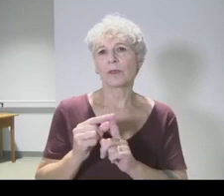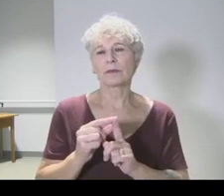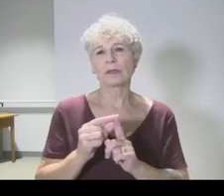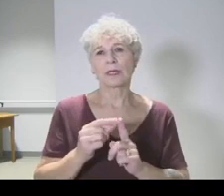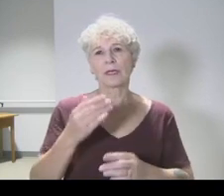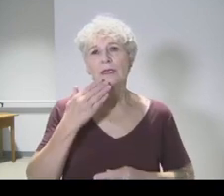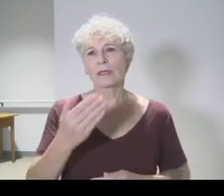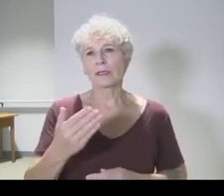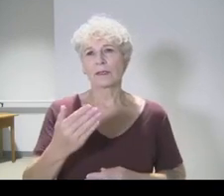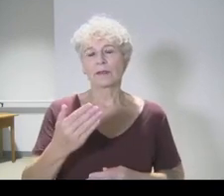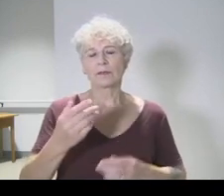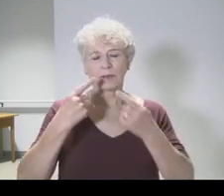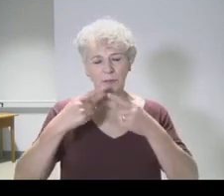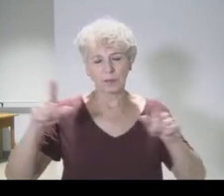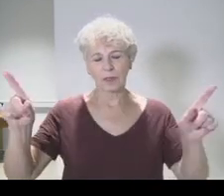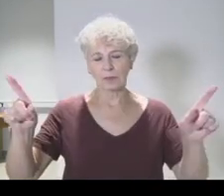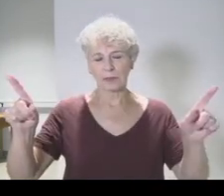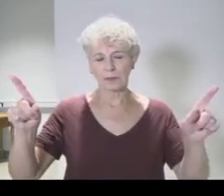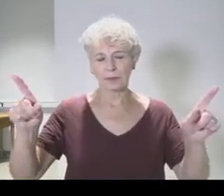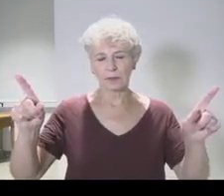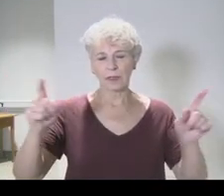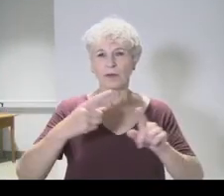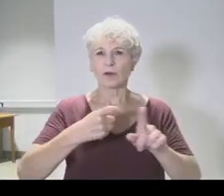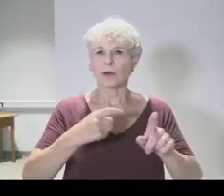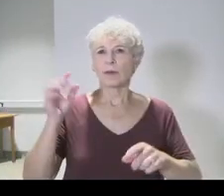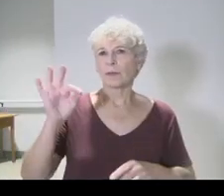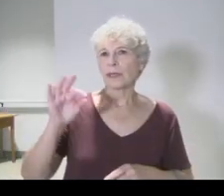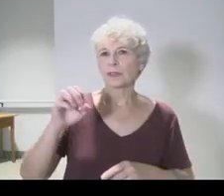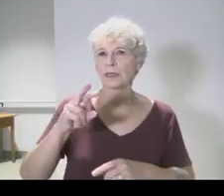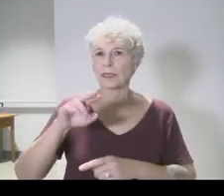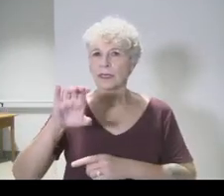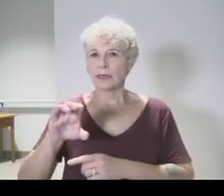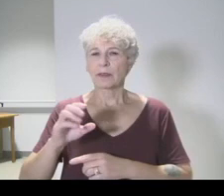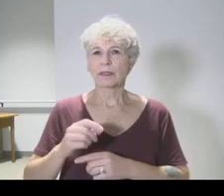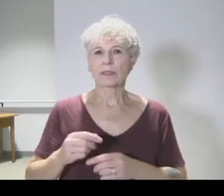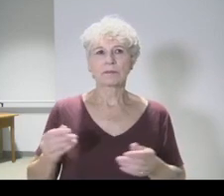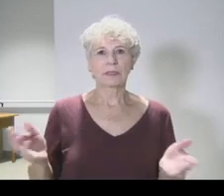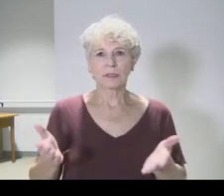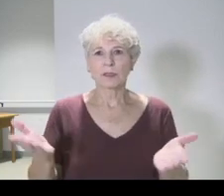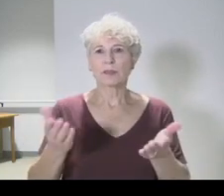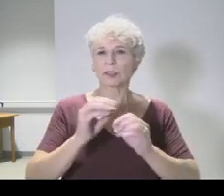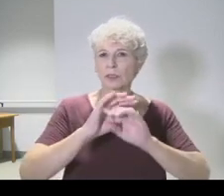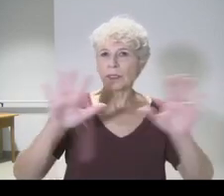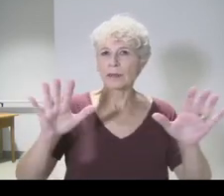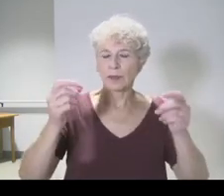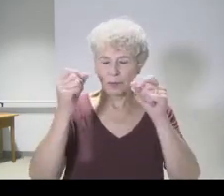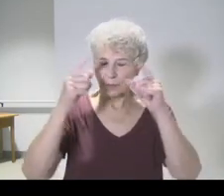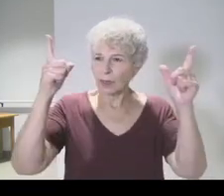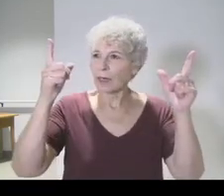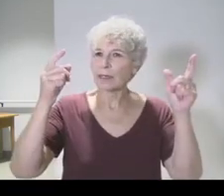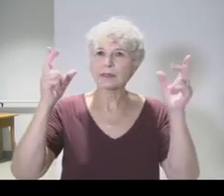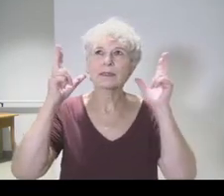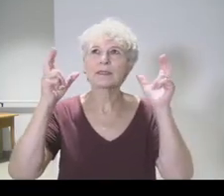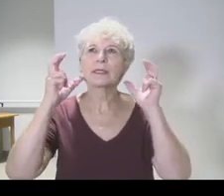thank you for the proclamation of it for Pastor Eric as he comes in a few moments. Give him courage and clarity. Open our eyes and ears that we